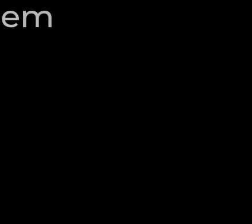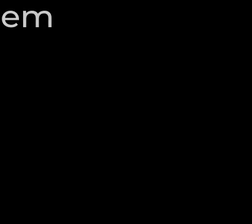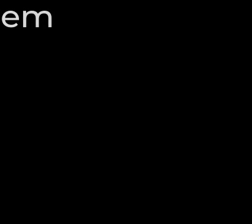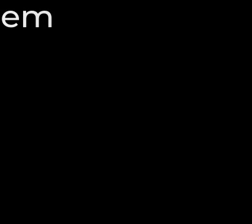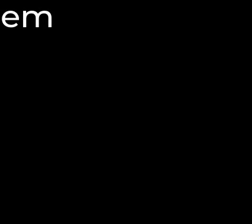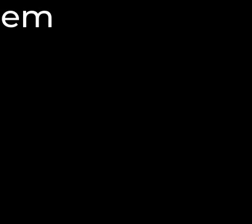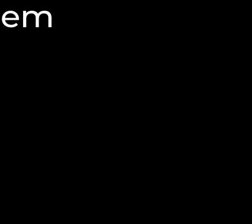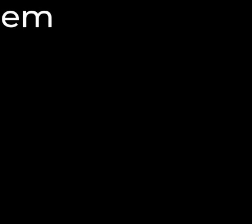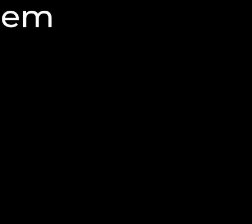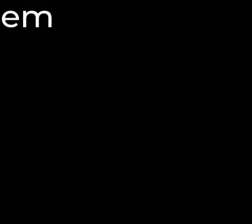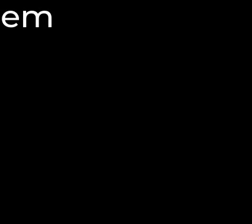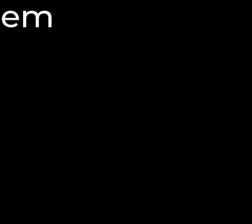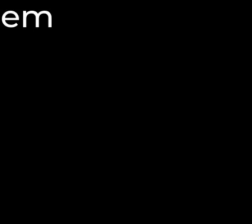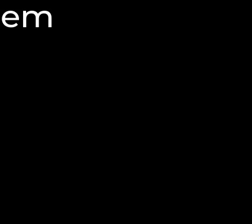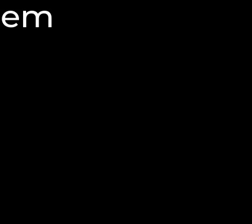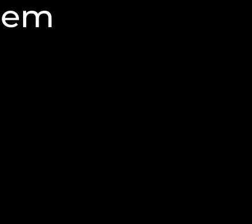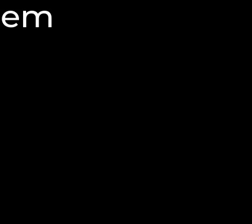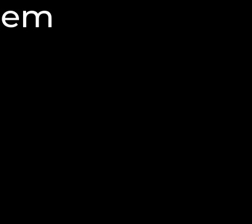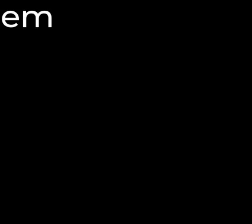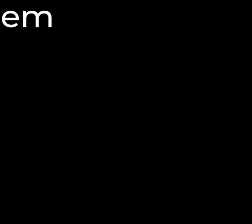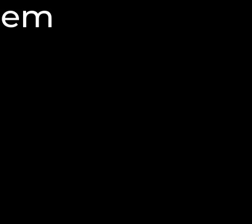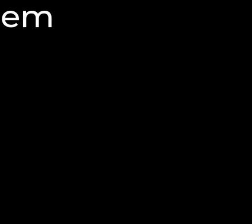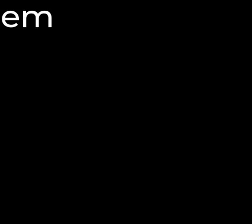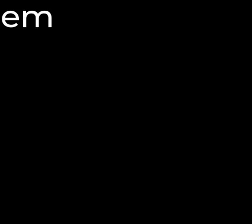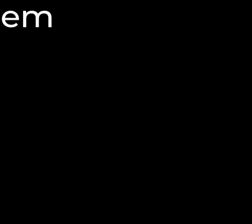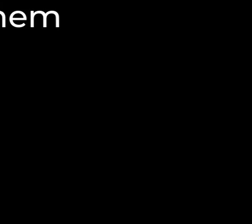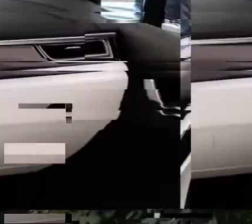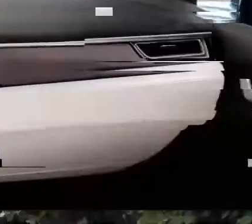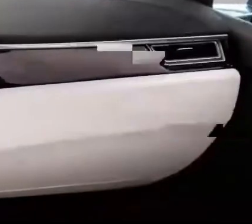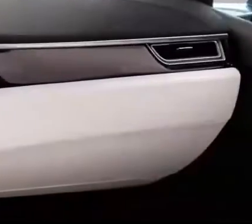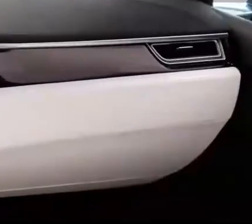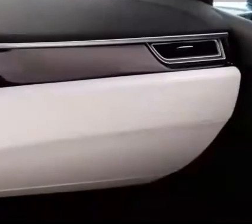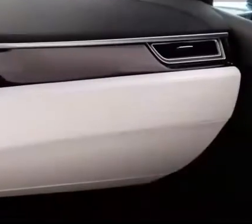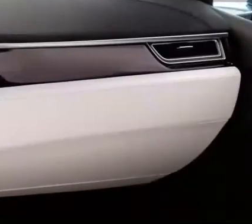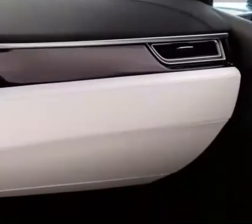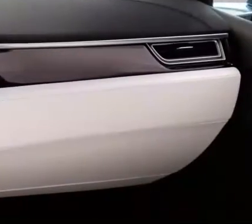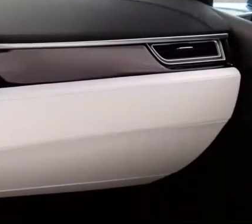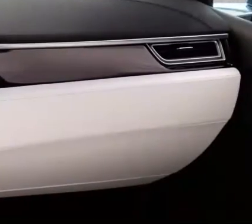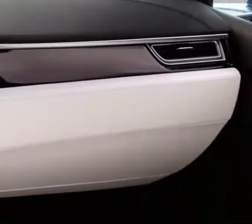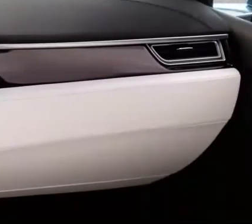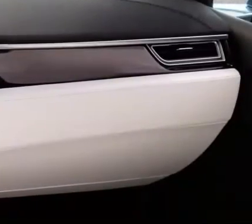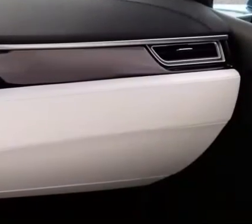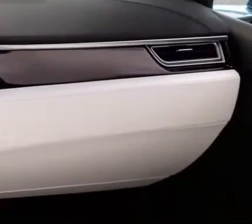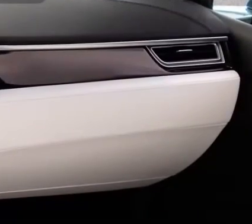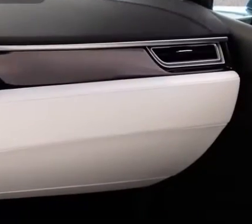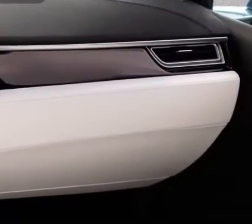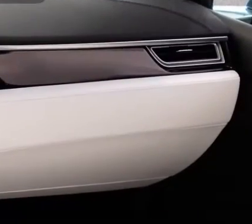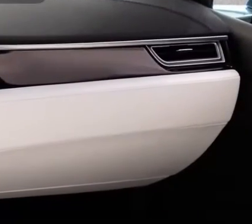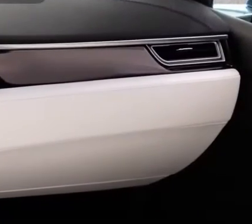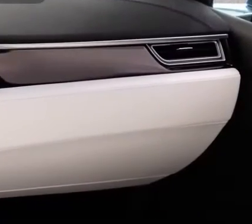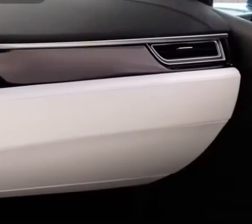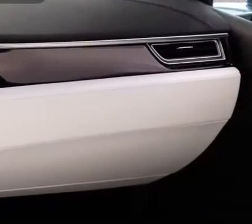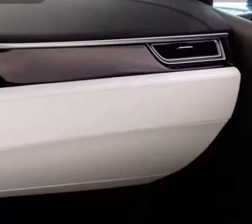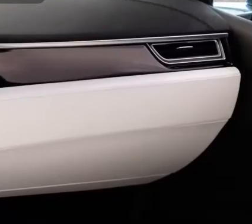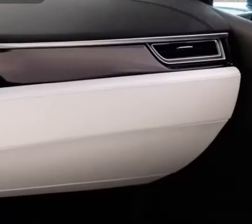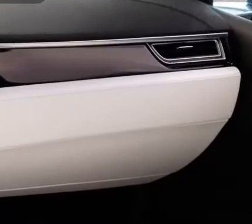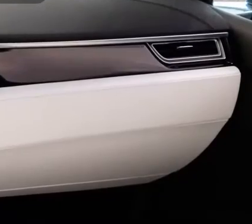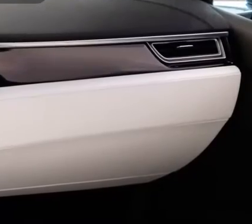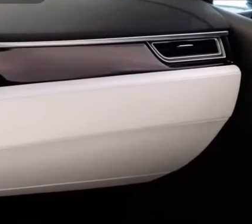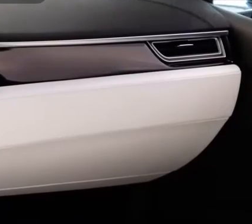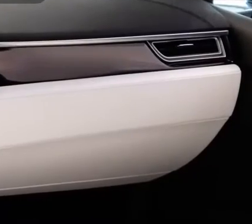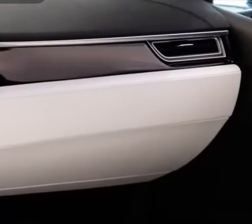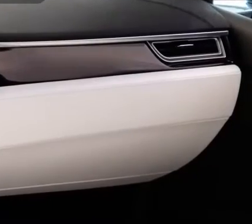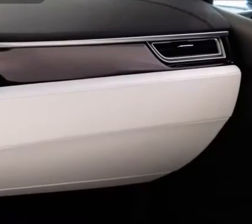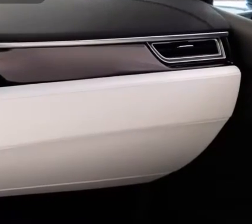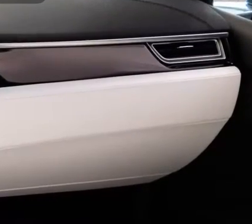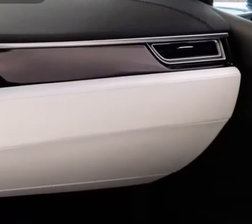on our lifestyle. Let us discuss a few of them. Autonomous vehicles. Automobile